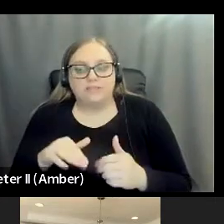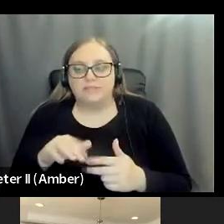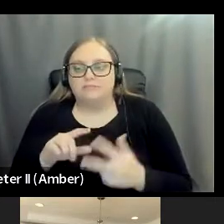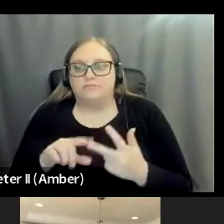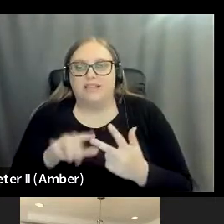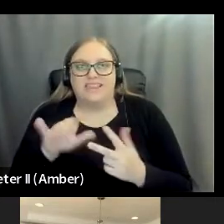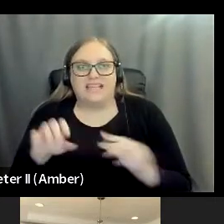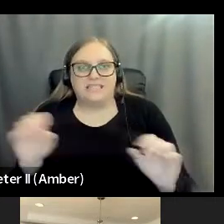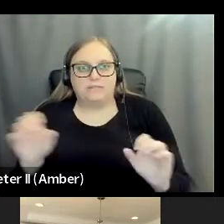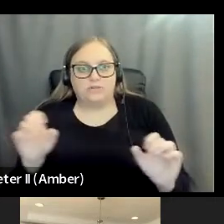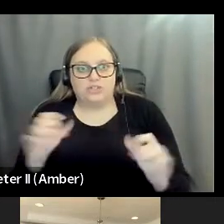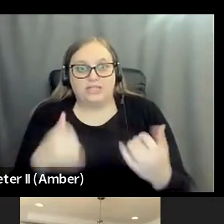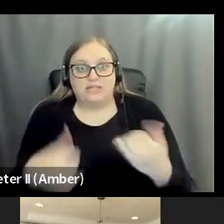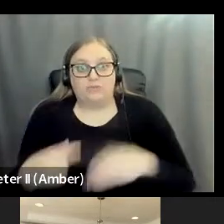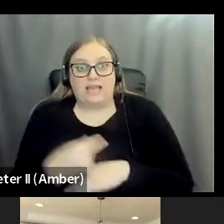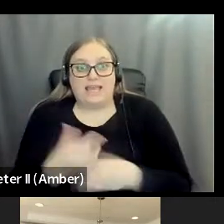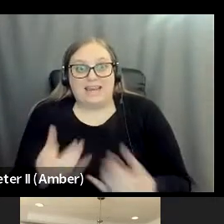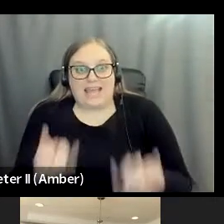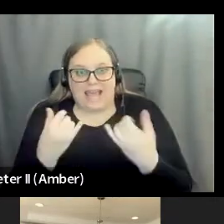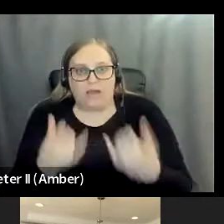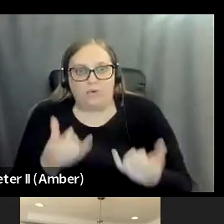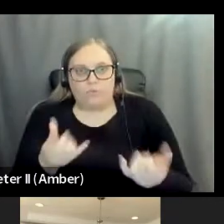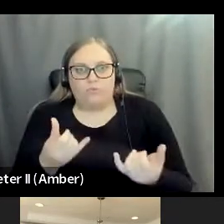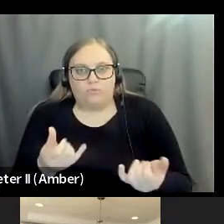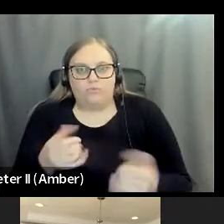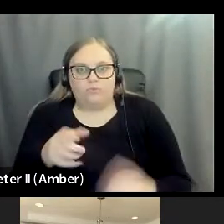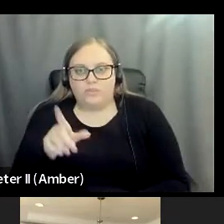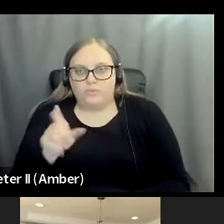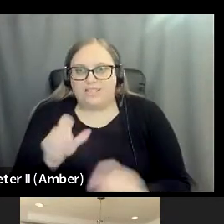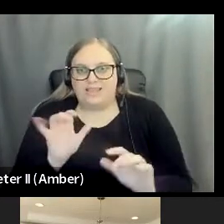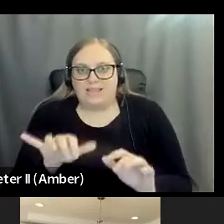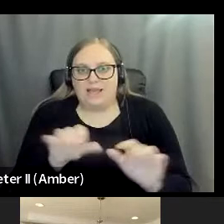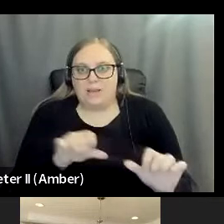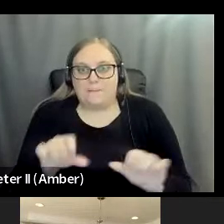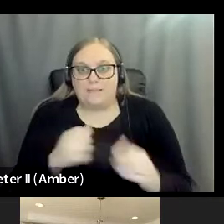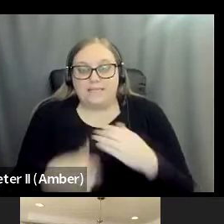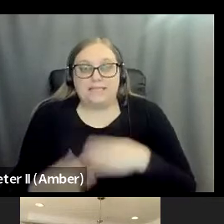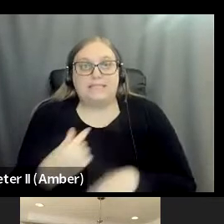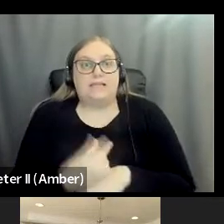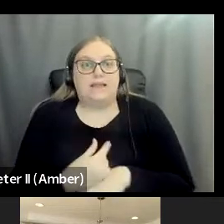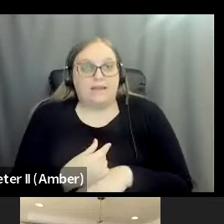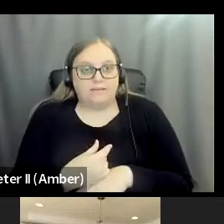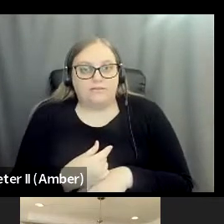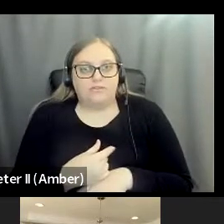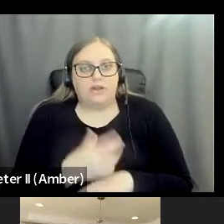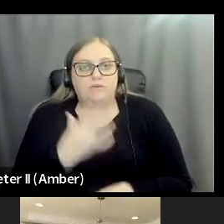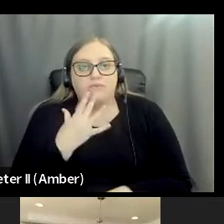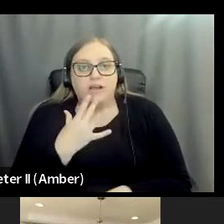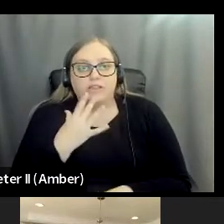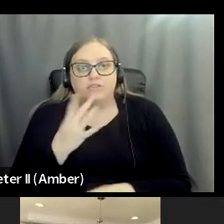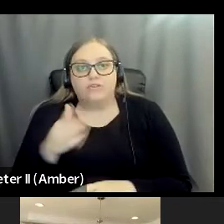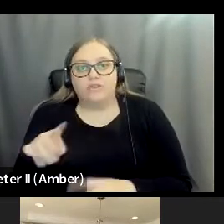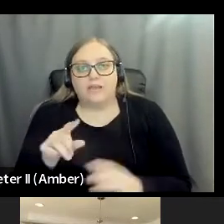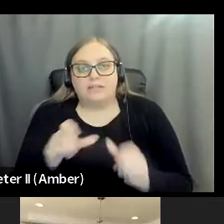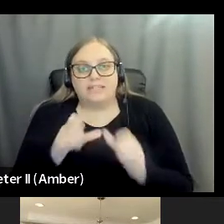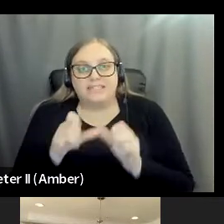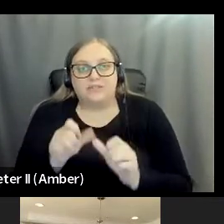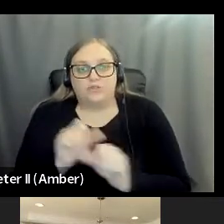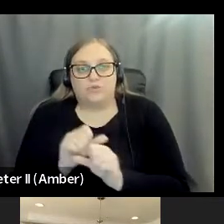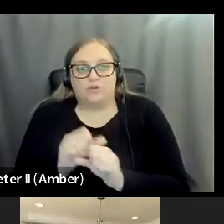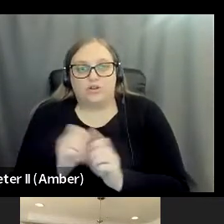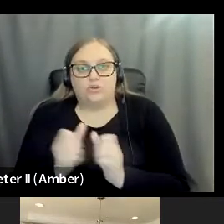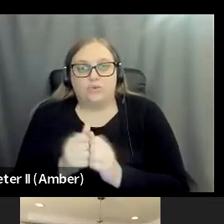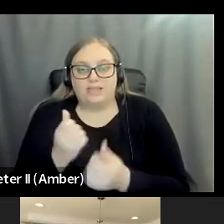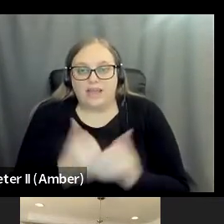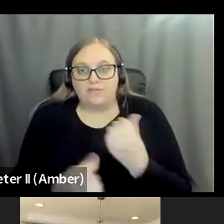an emergency today. We need that ability today. And so I would rather then continue to work with